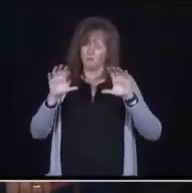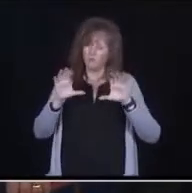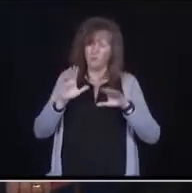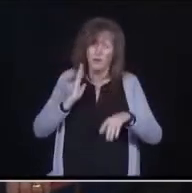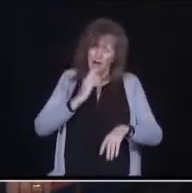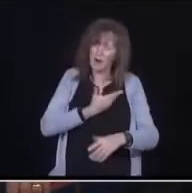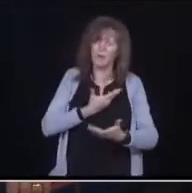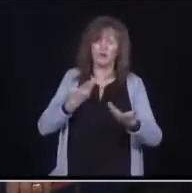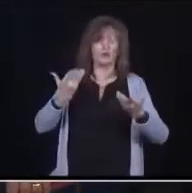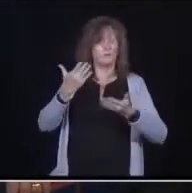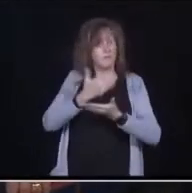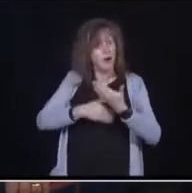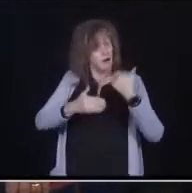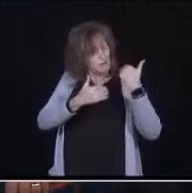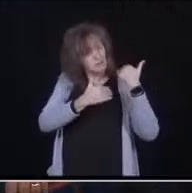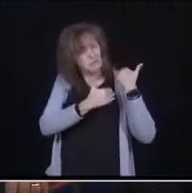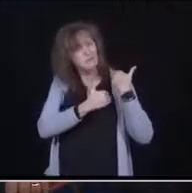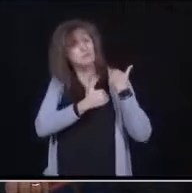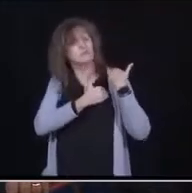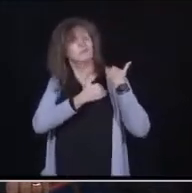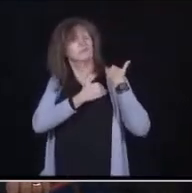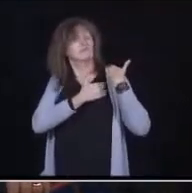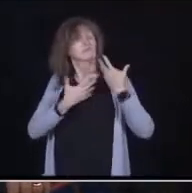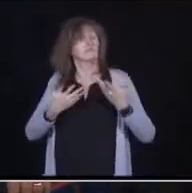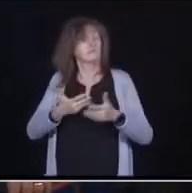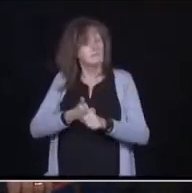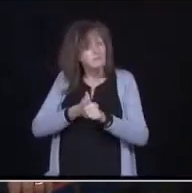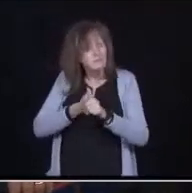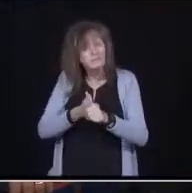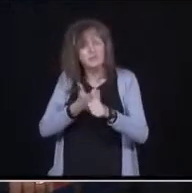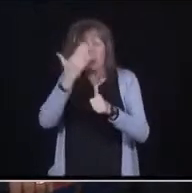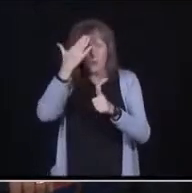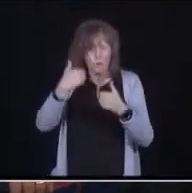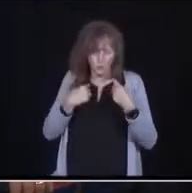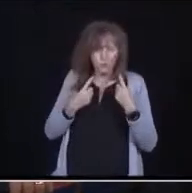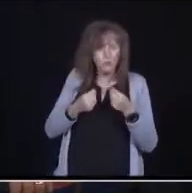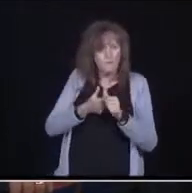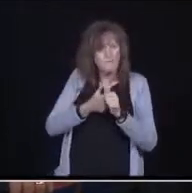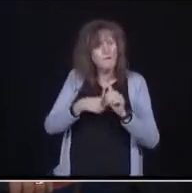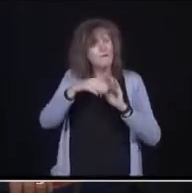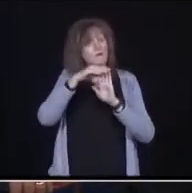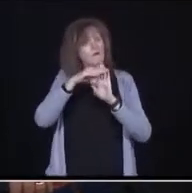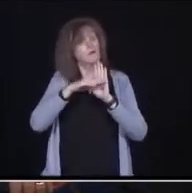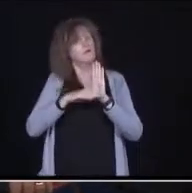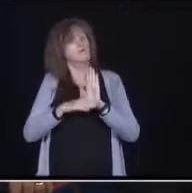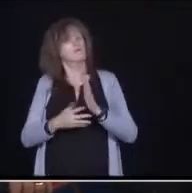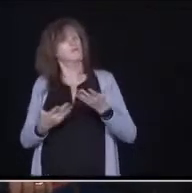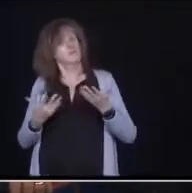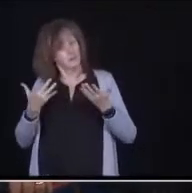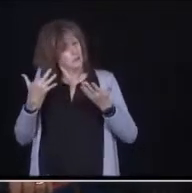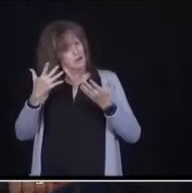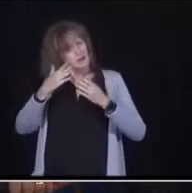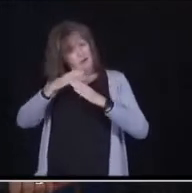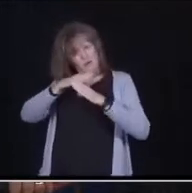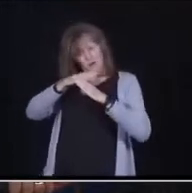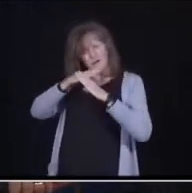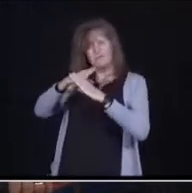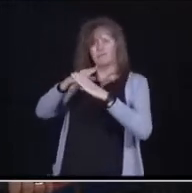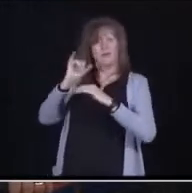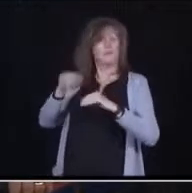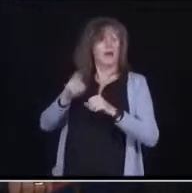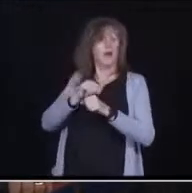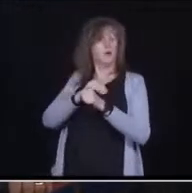to be aware, to think about what we're doing, and to take the opportunities to prevent transmission, prevent infection.